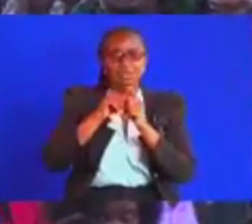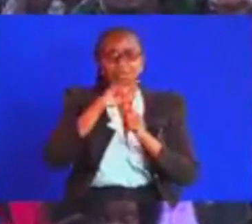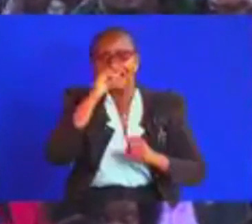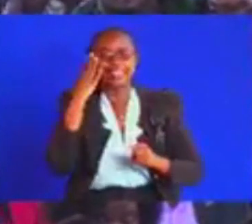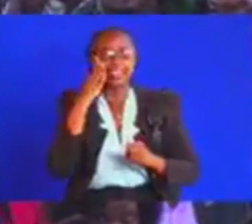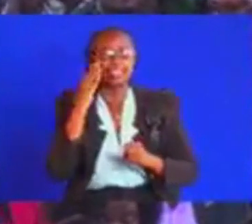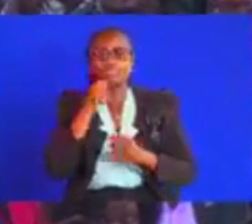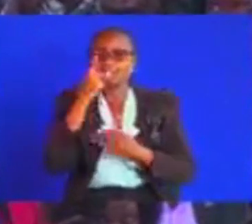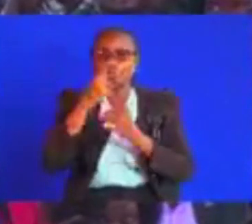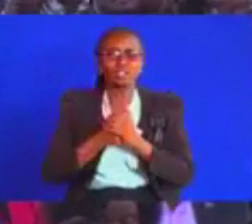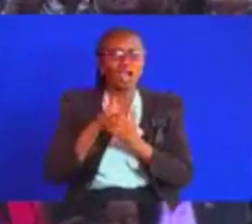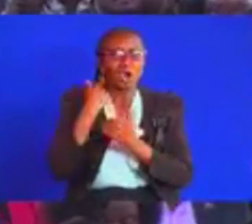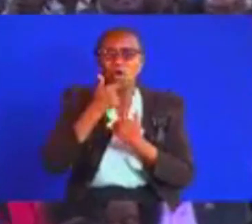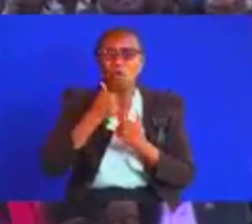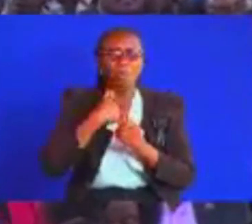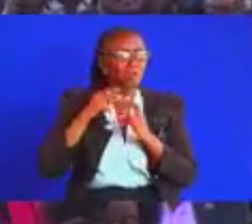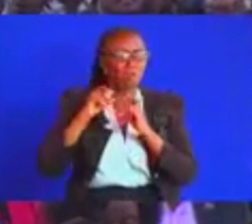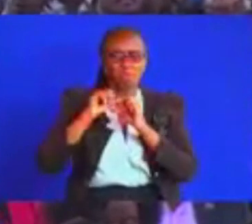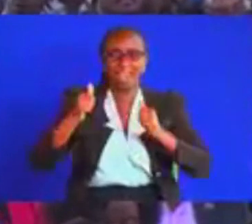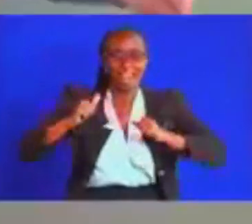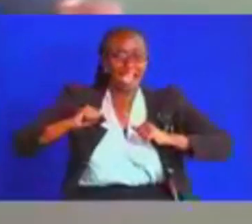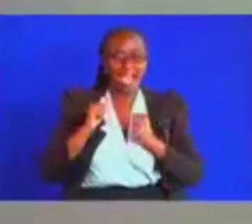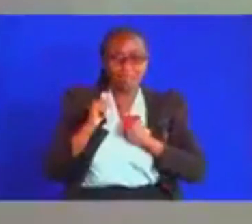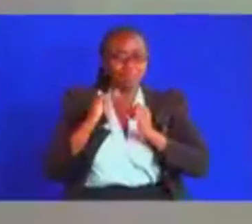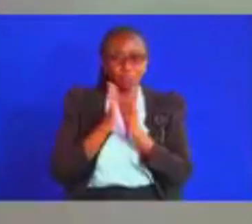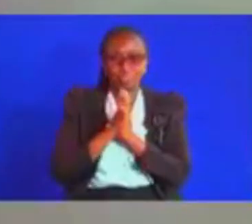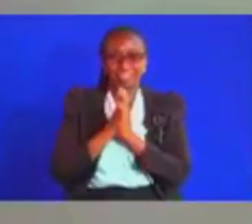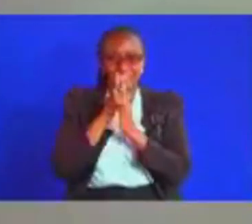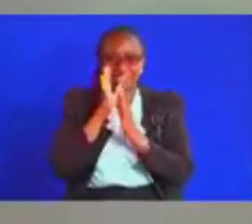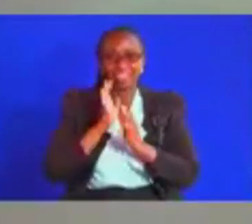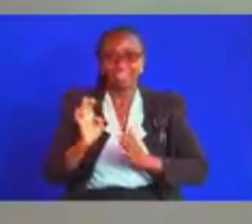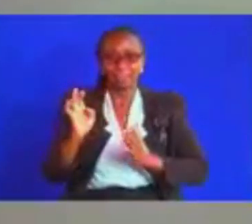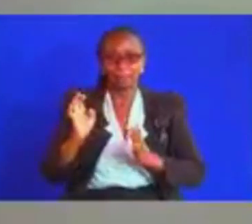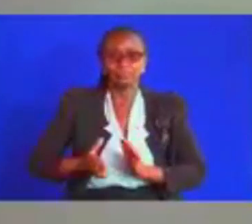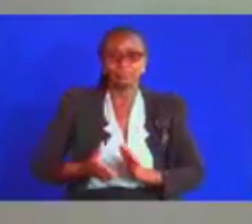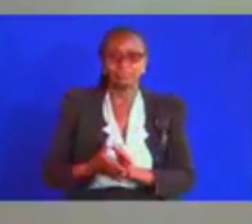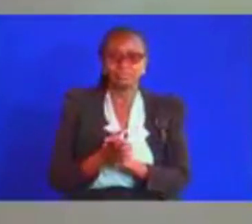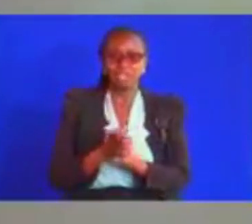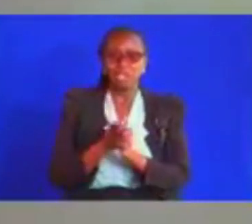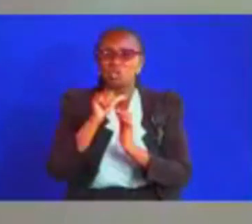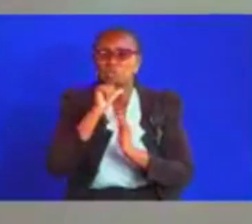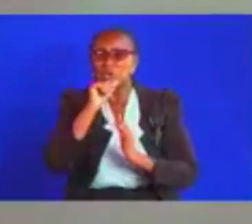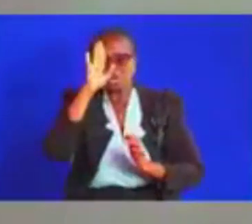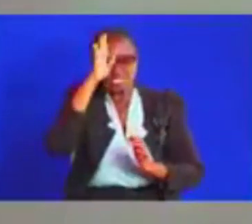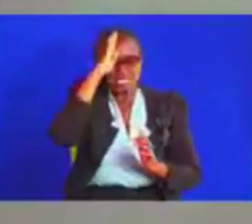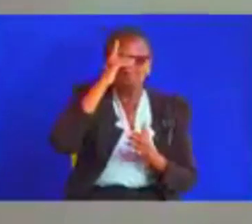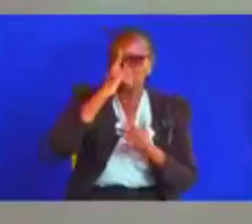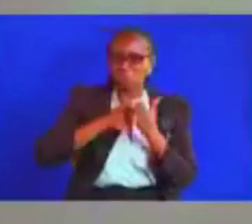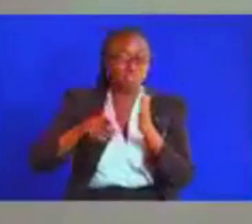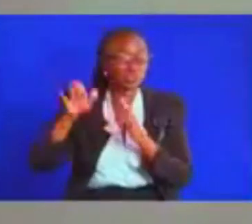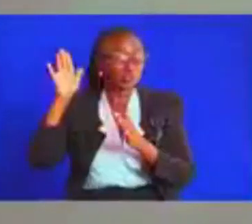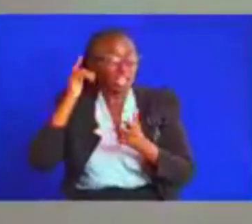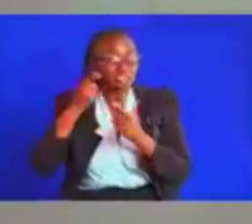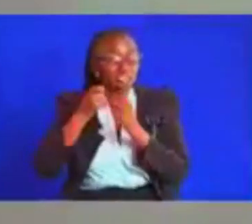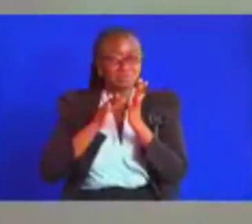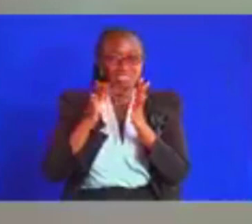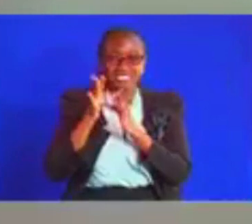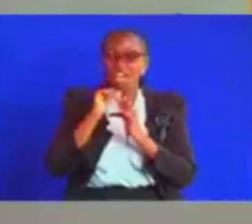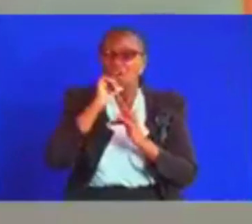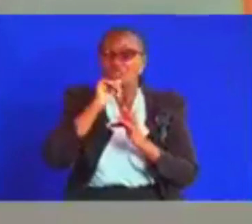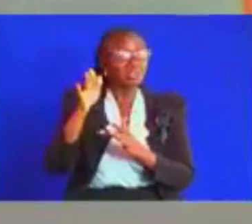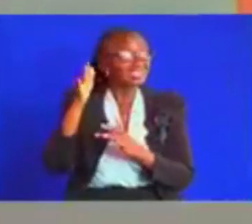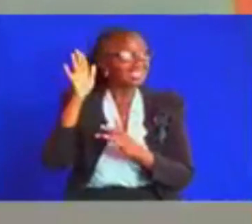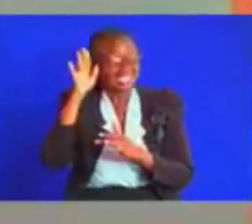said, whom I am well pleased, hear ye him. Don't doubt what you hear from him. Don't doubt what you